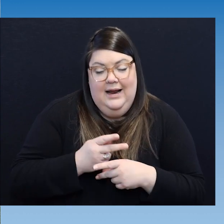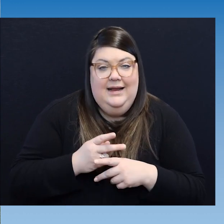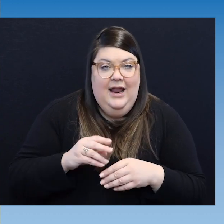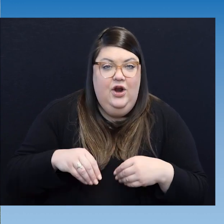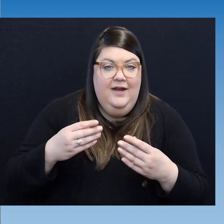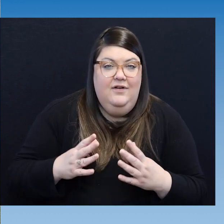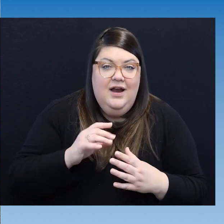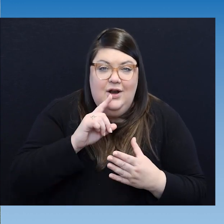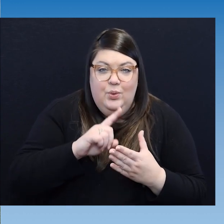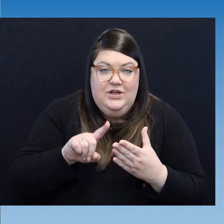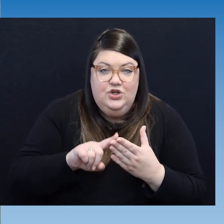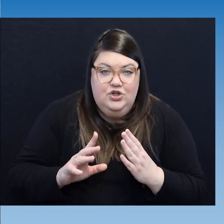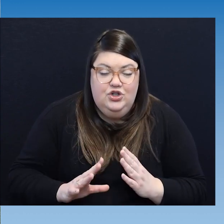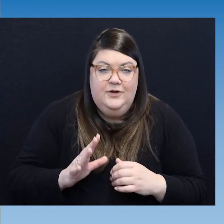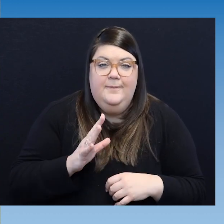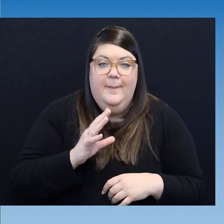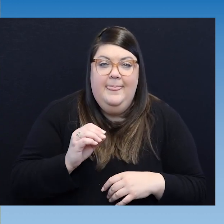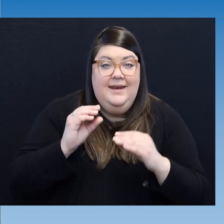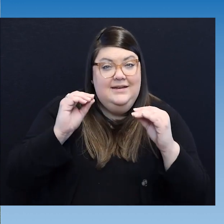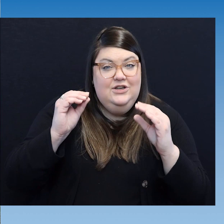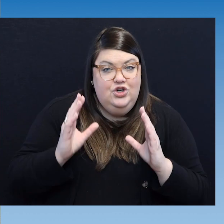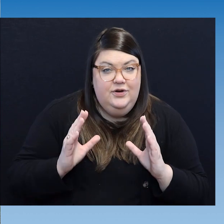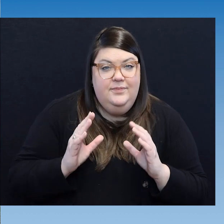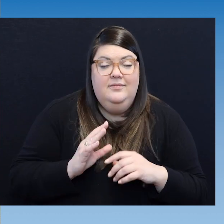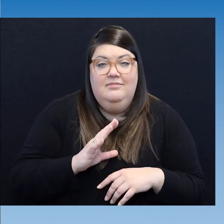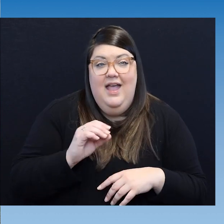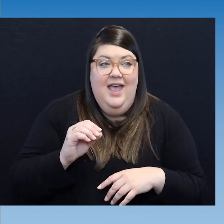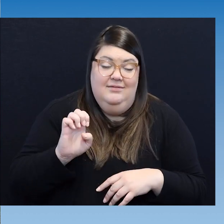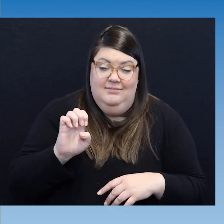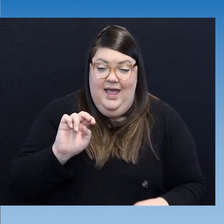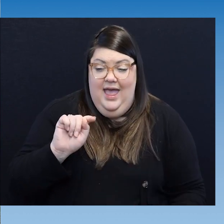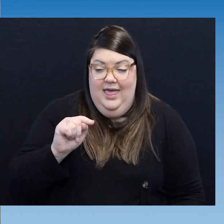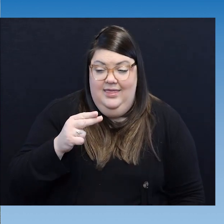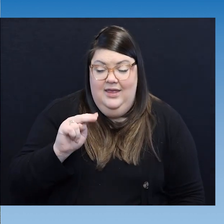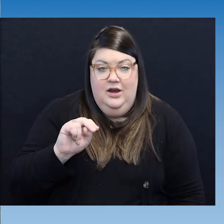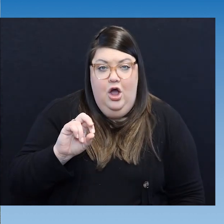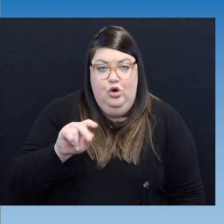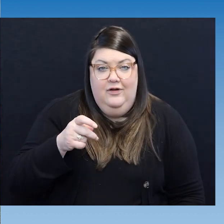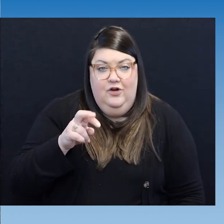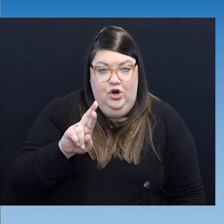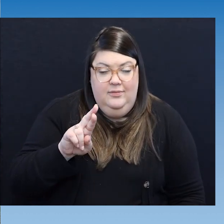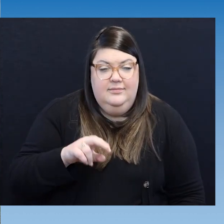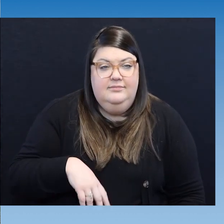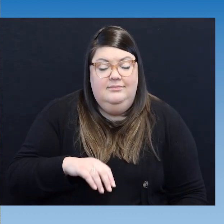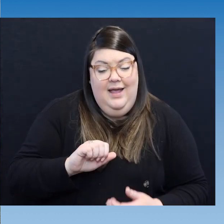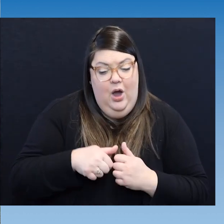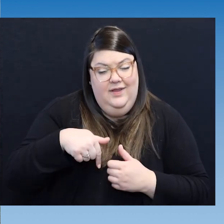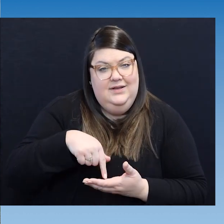a caregiver and a researcher and a teacher and an ethnographer, how this work of